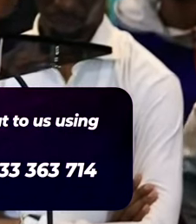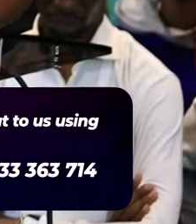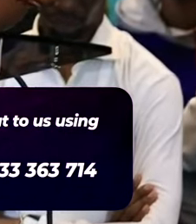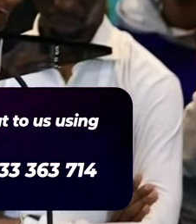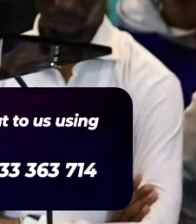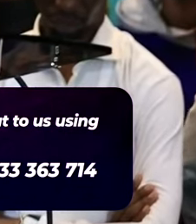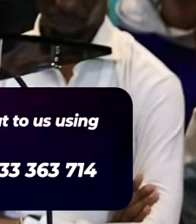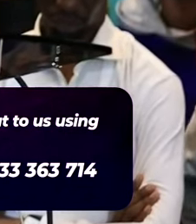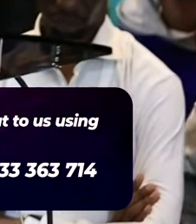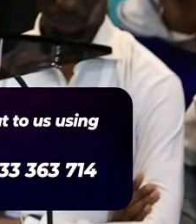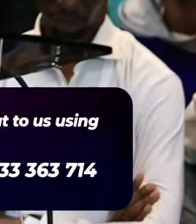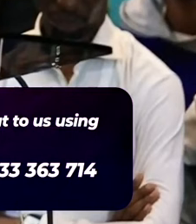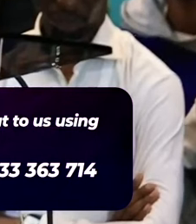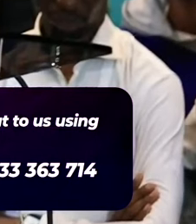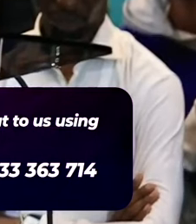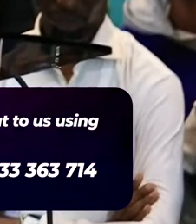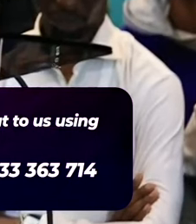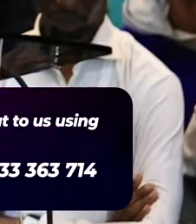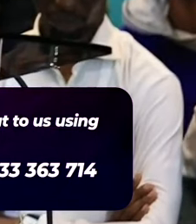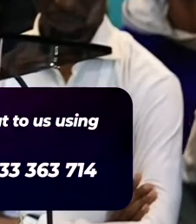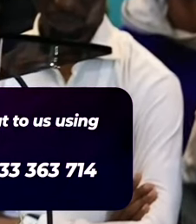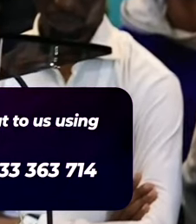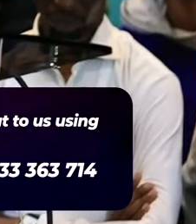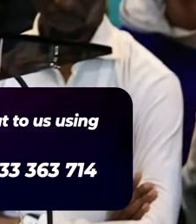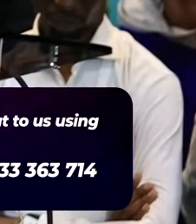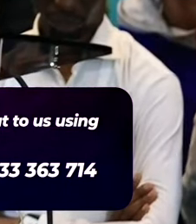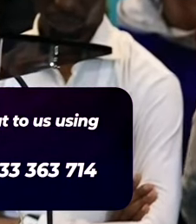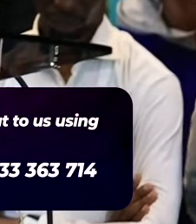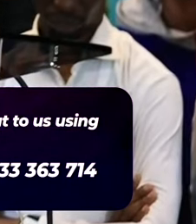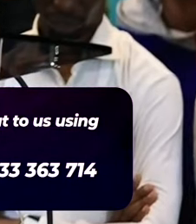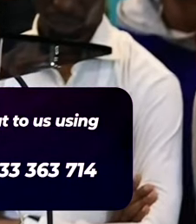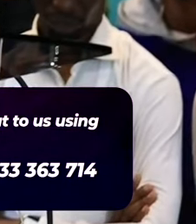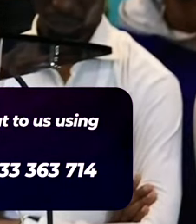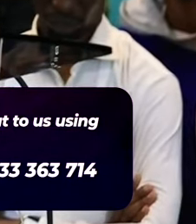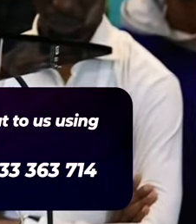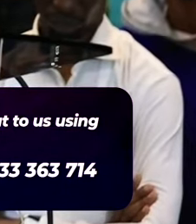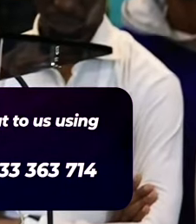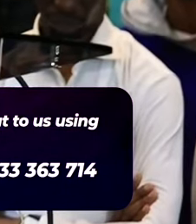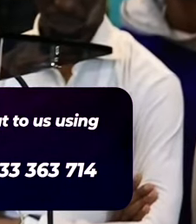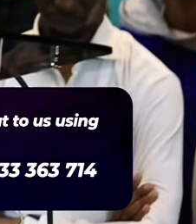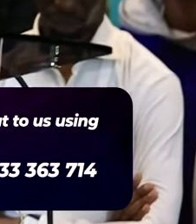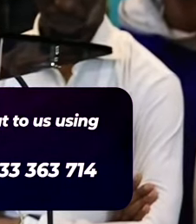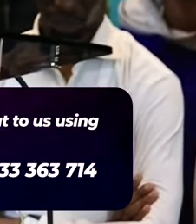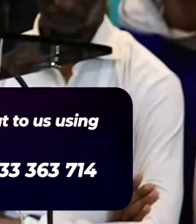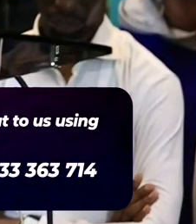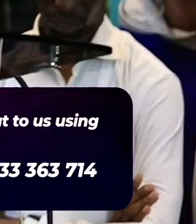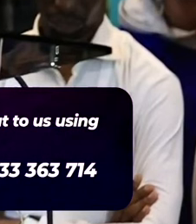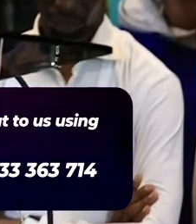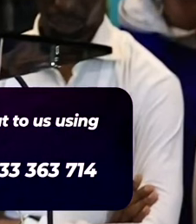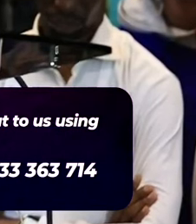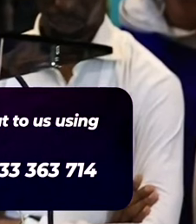I believe, to surrender completely, begin to live a life of